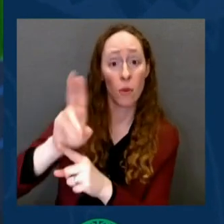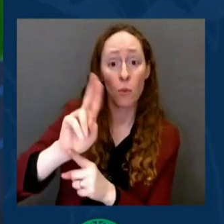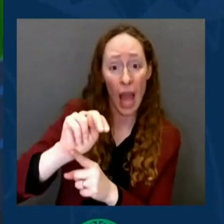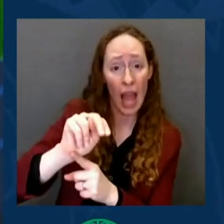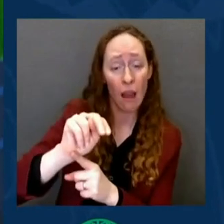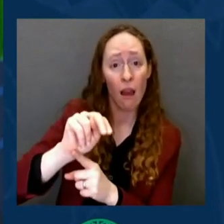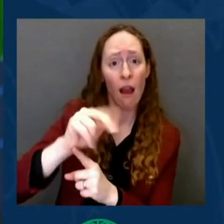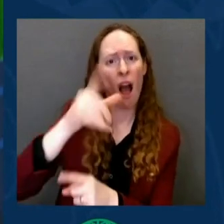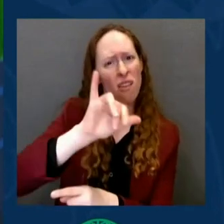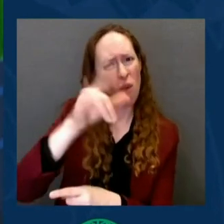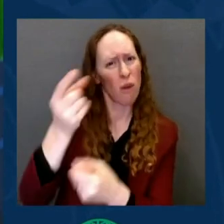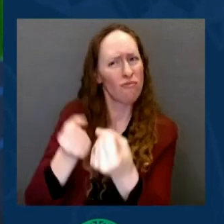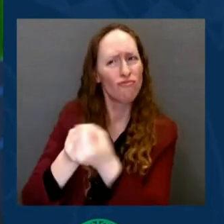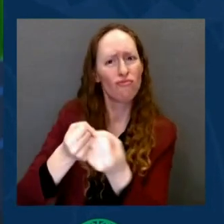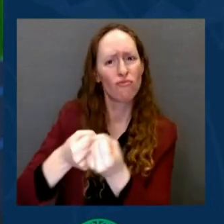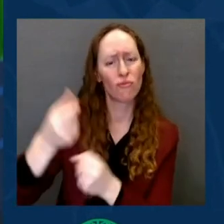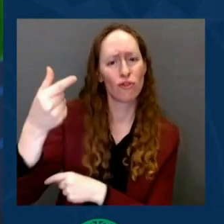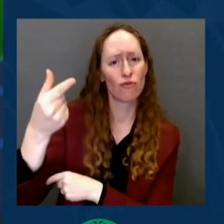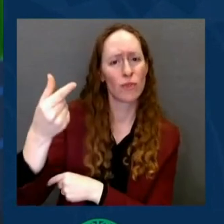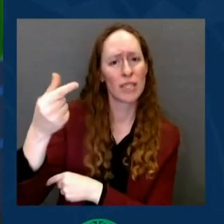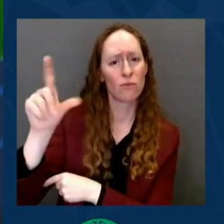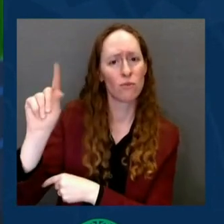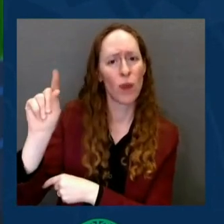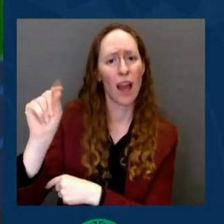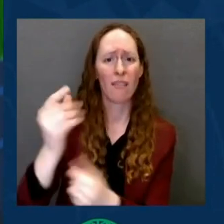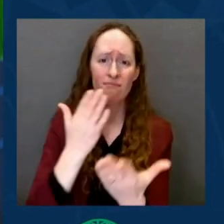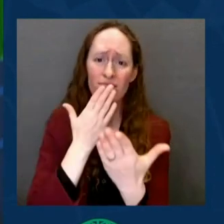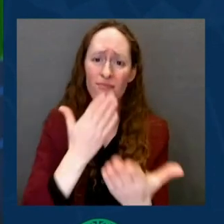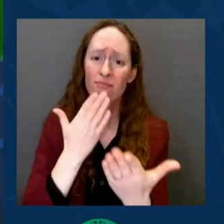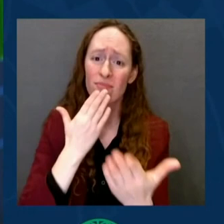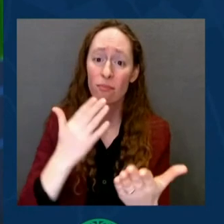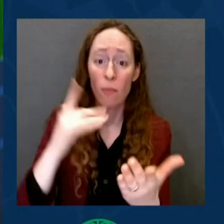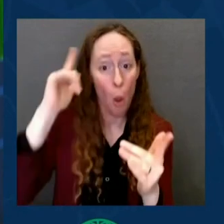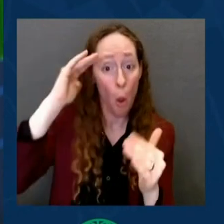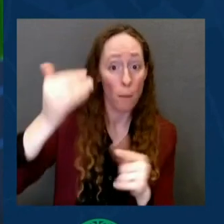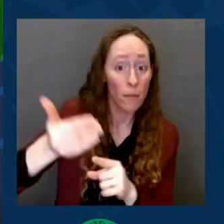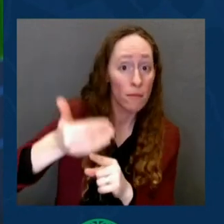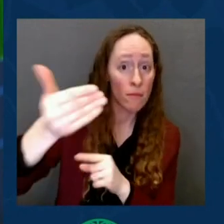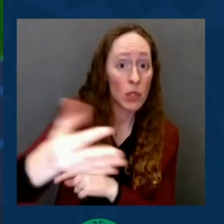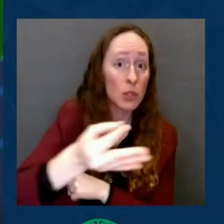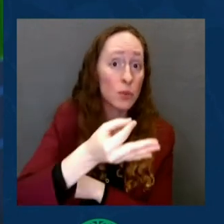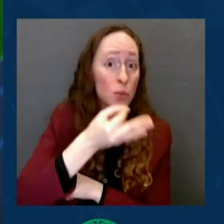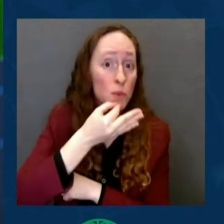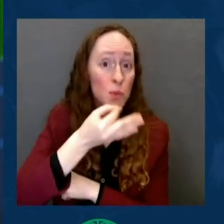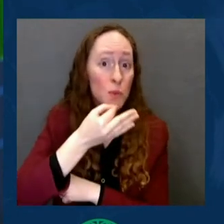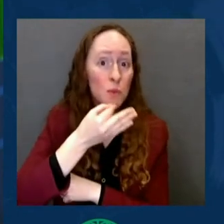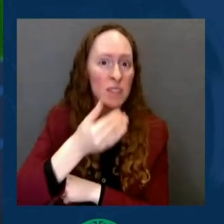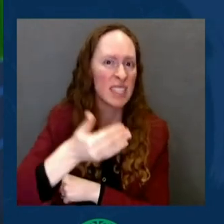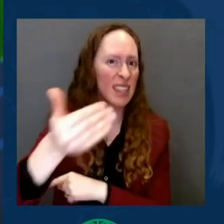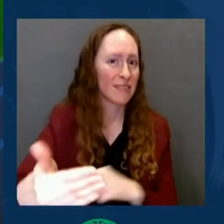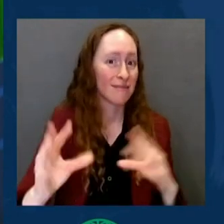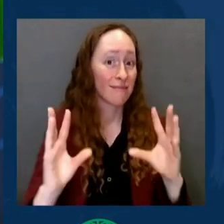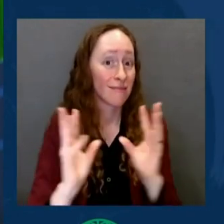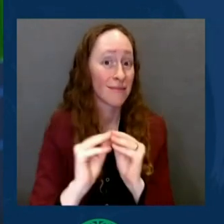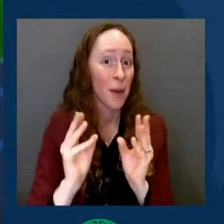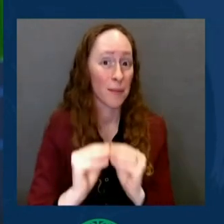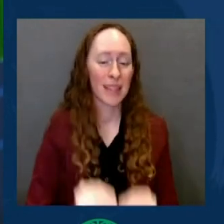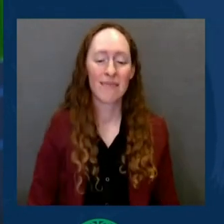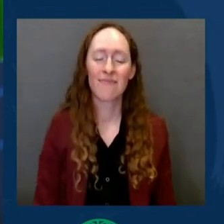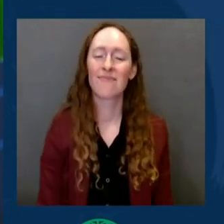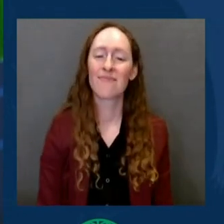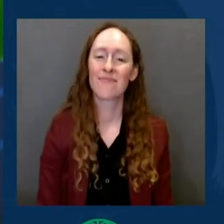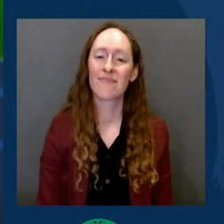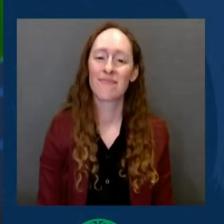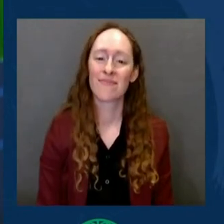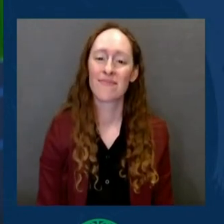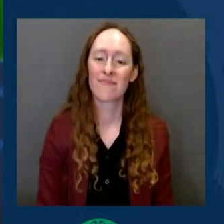summit. So thank you, Mr. President. These are the six priorities. As far as our message is concerned, this is a